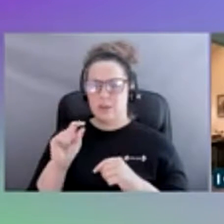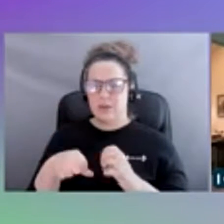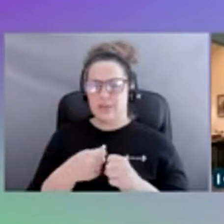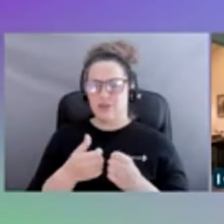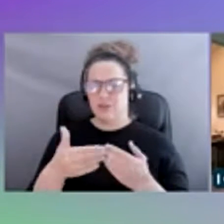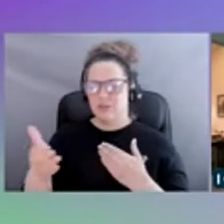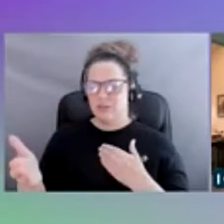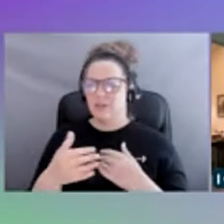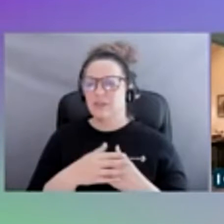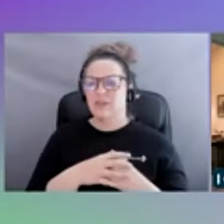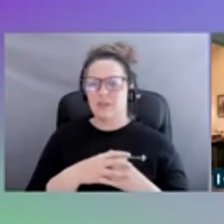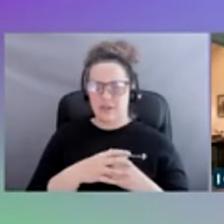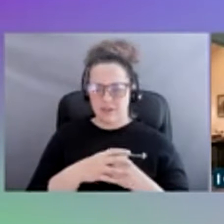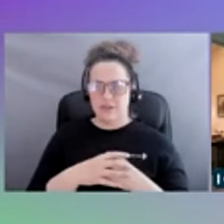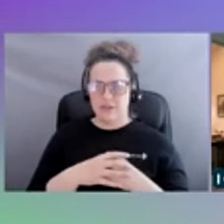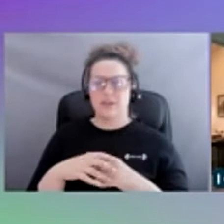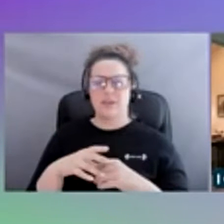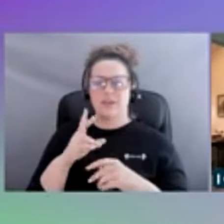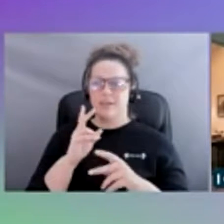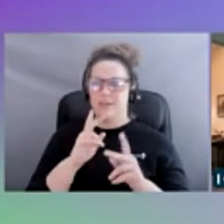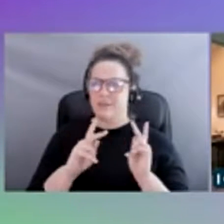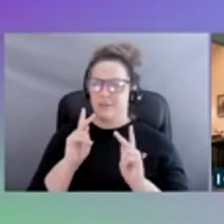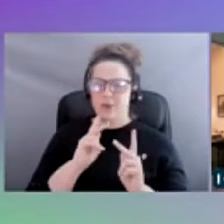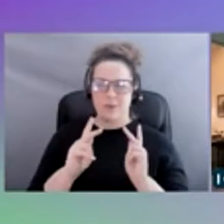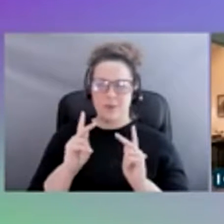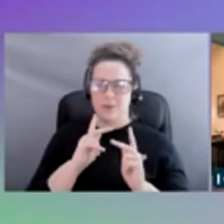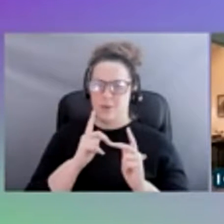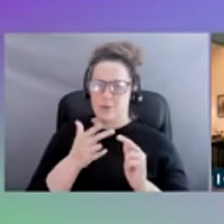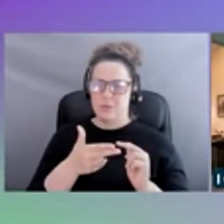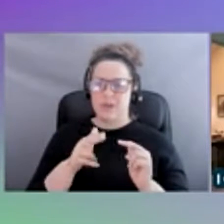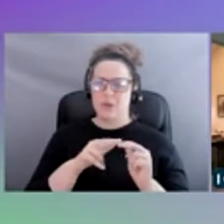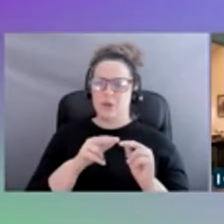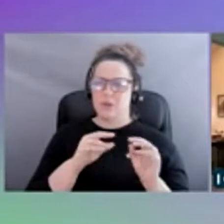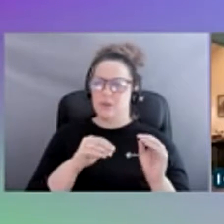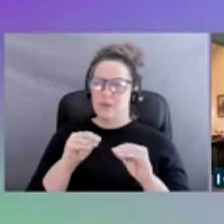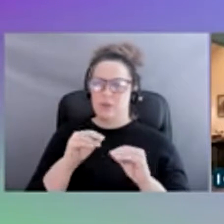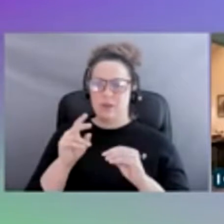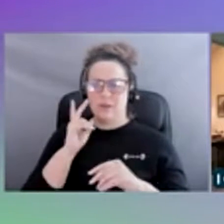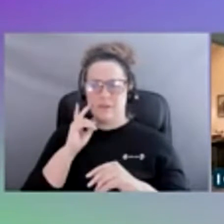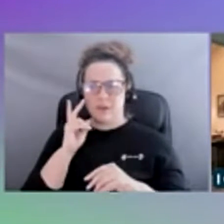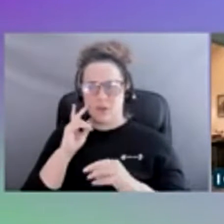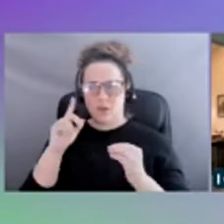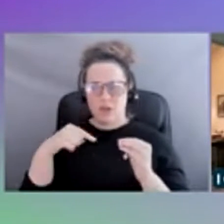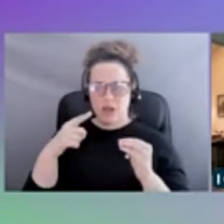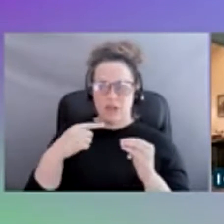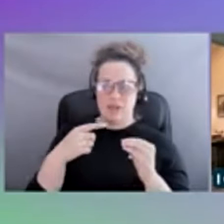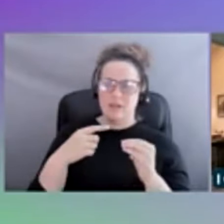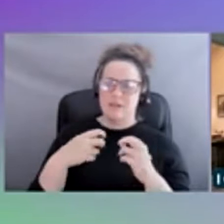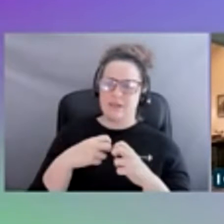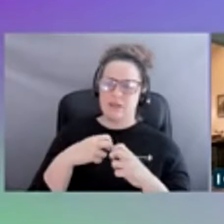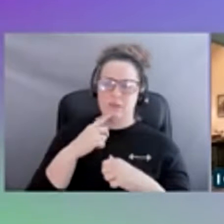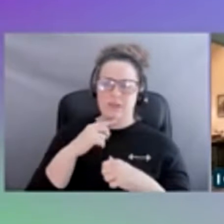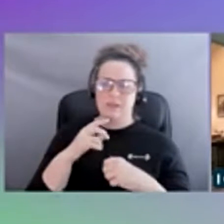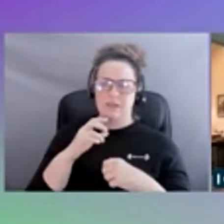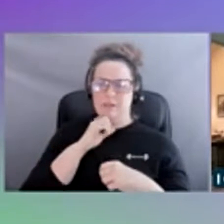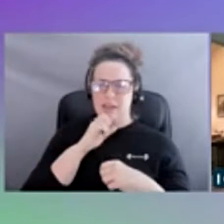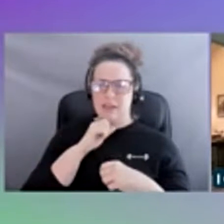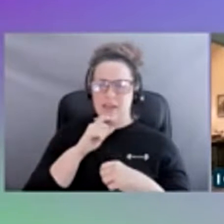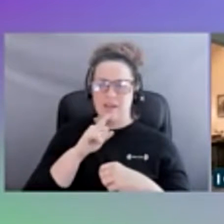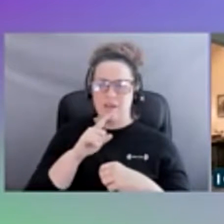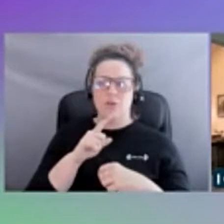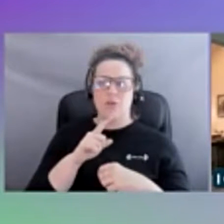time. Population will by default have increasing mobility, visual, or cognitive issues due to aging will be